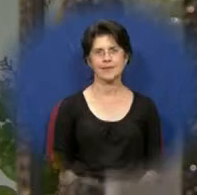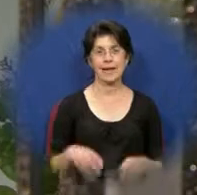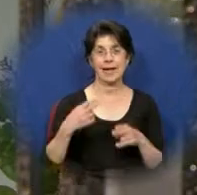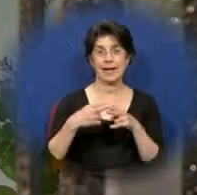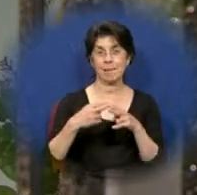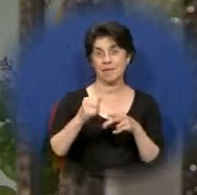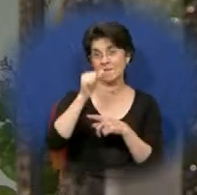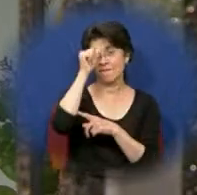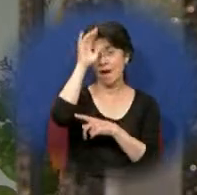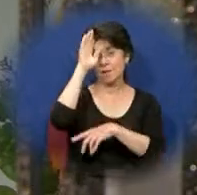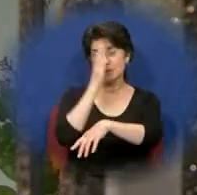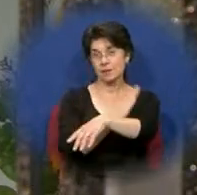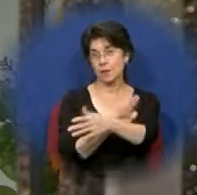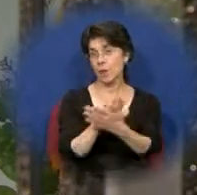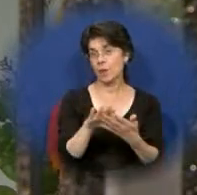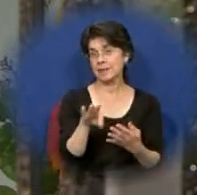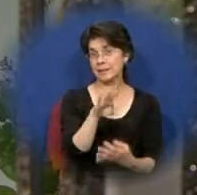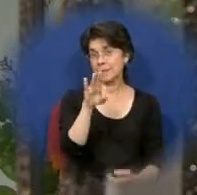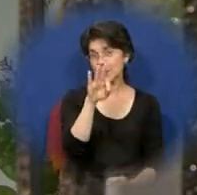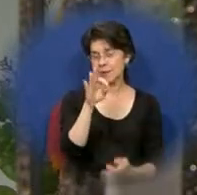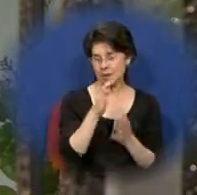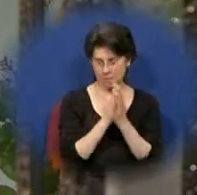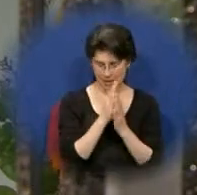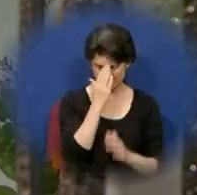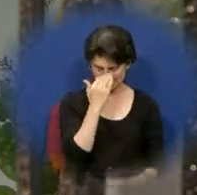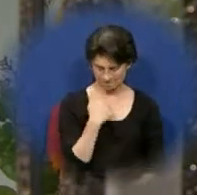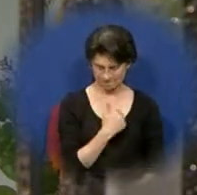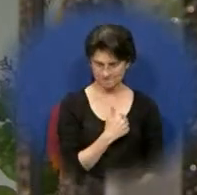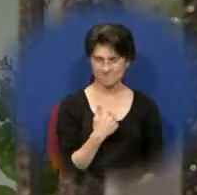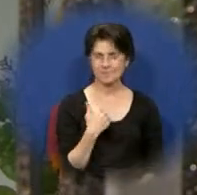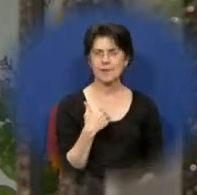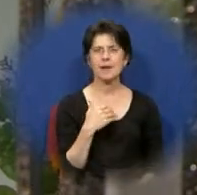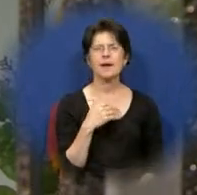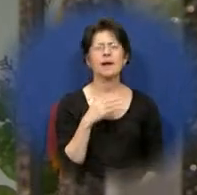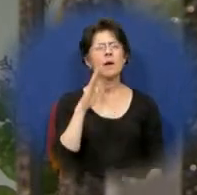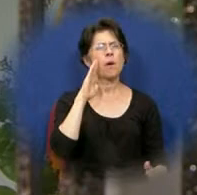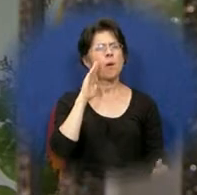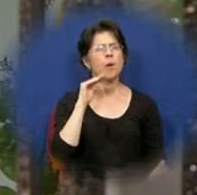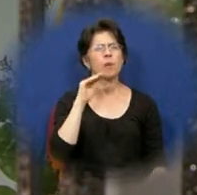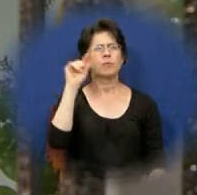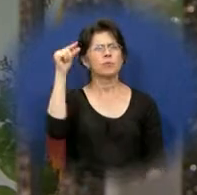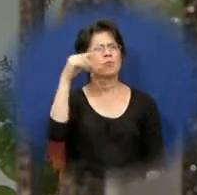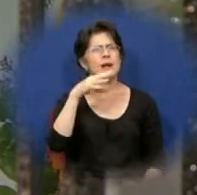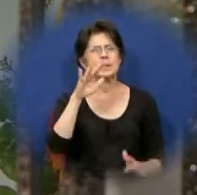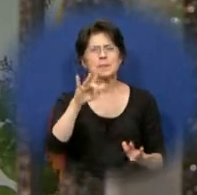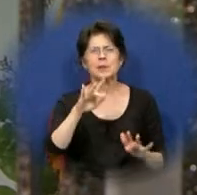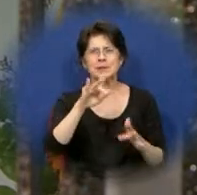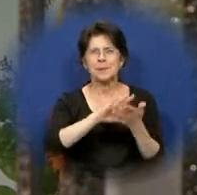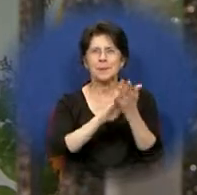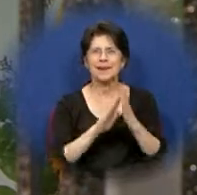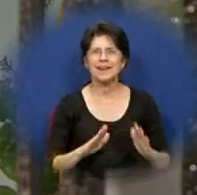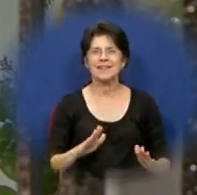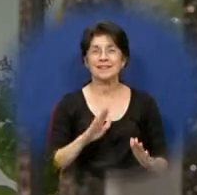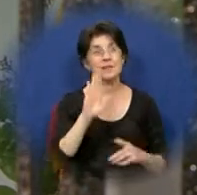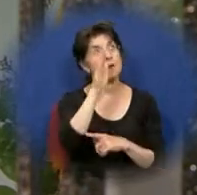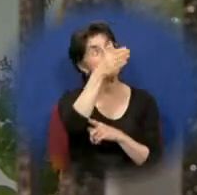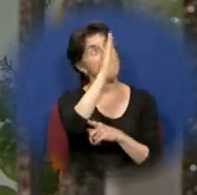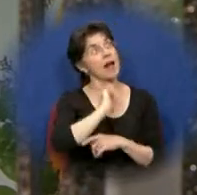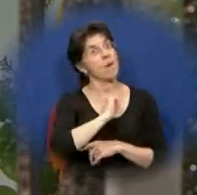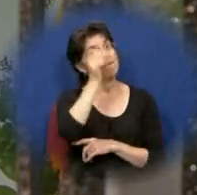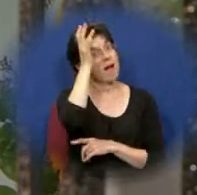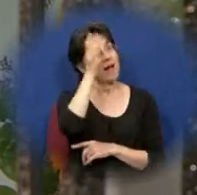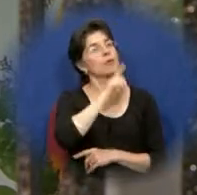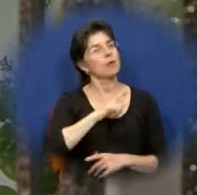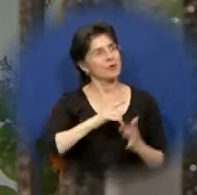In the name of the Father, and the Son, and of the Holy Spirit. Amen. May the grace, mercy, and peace of God our Father and the Lord Jesus Christ be with all of you. And